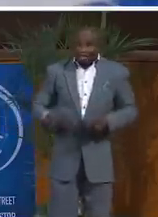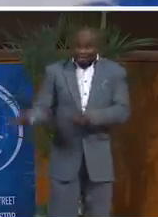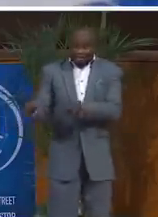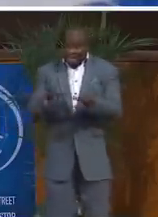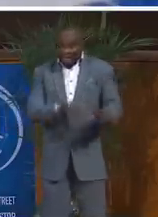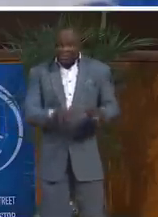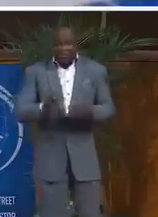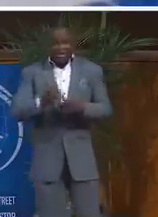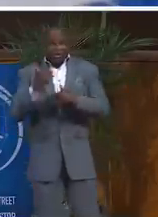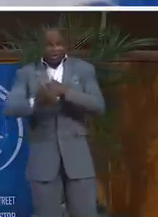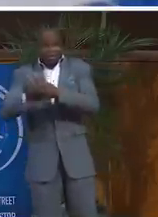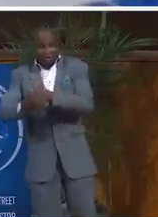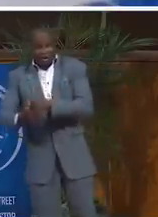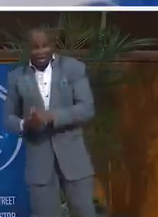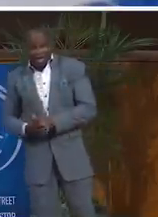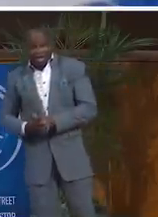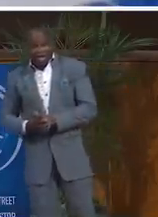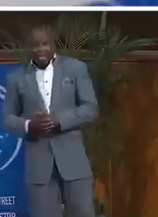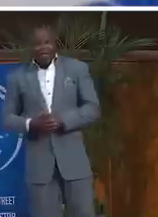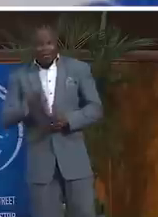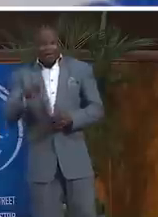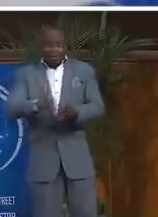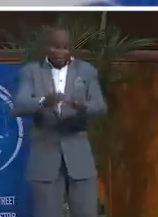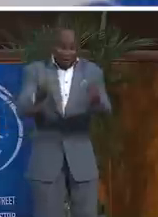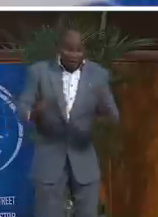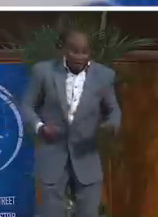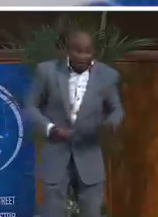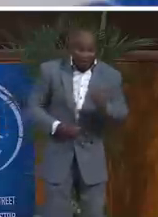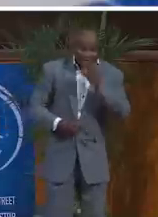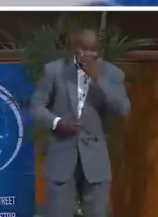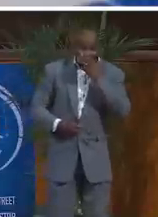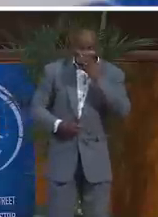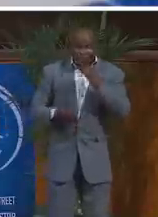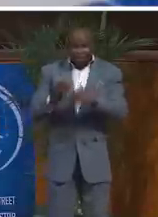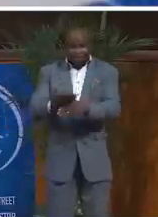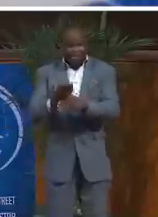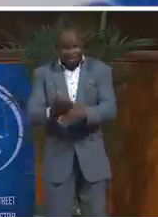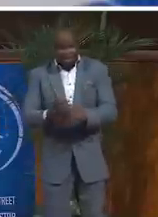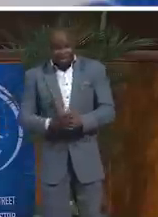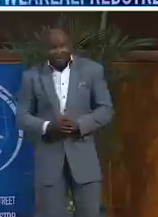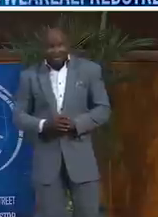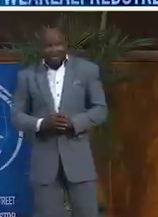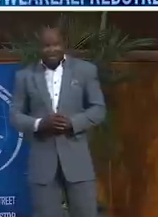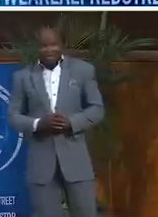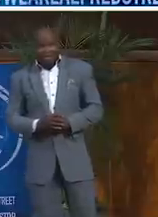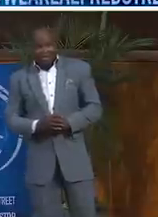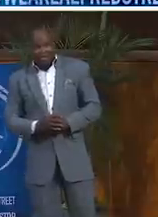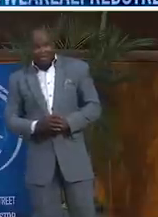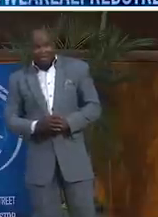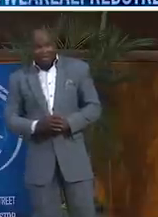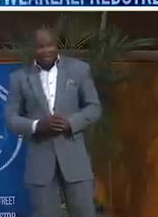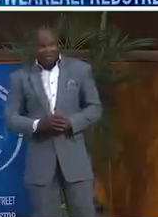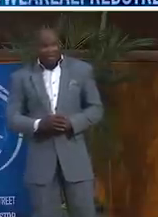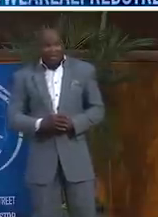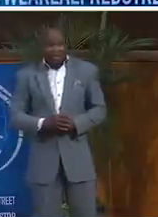will you now take your bread? Will you break it? Will you share it?"